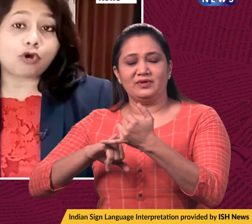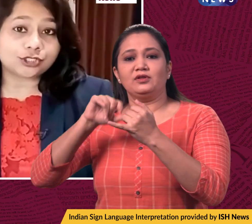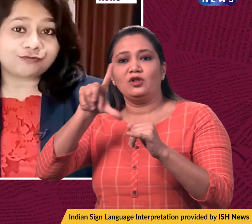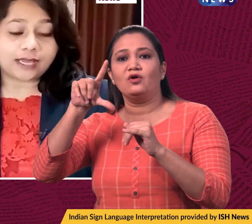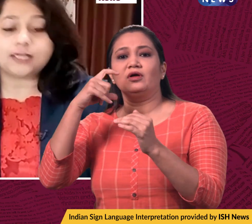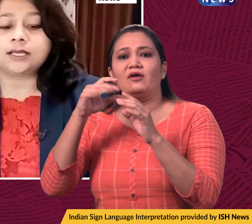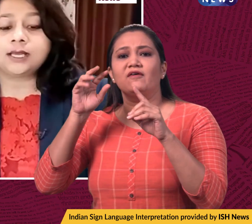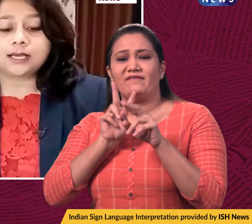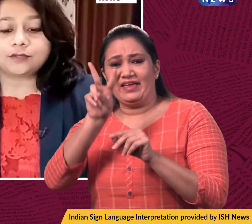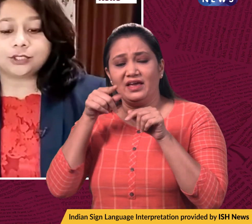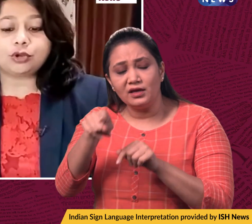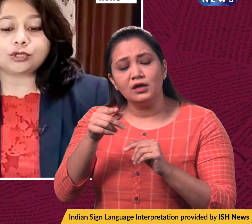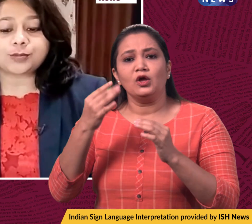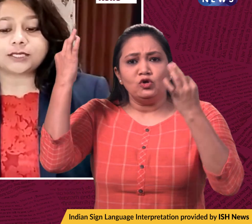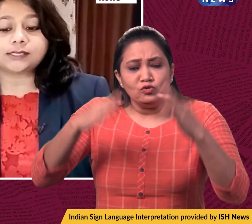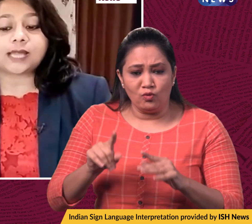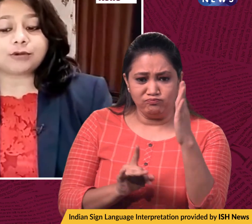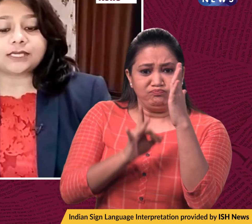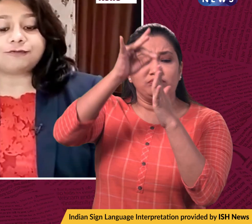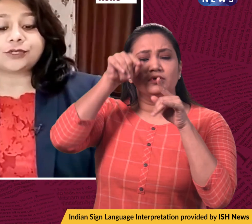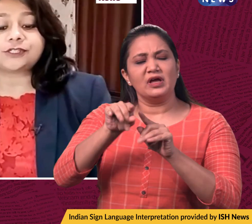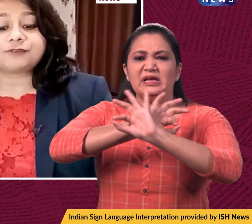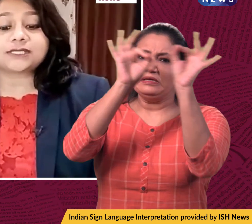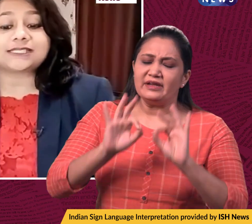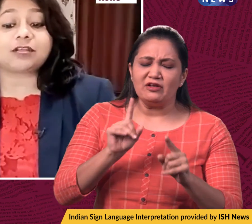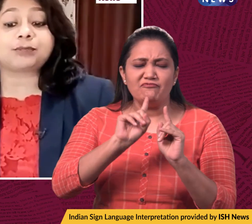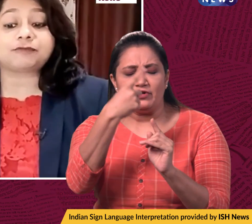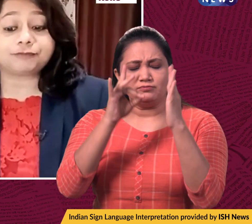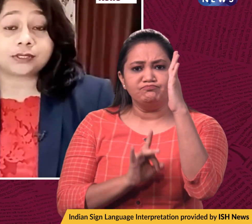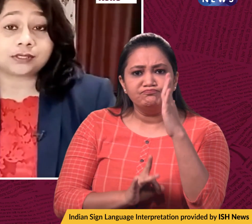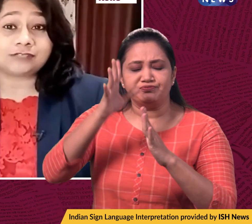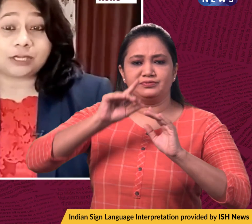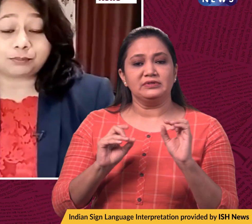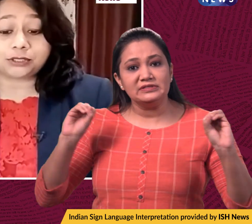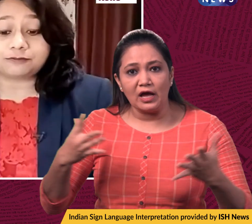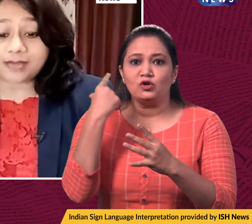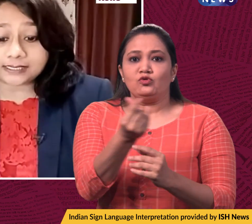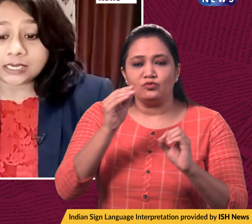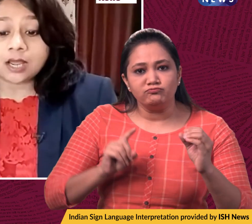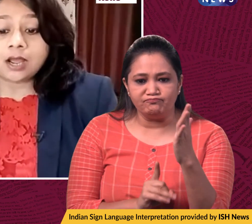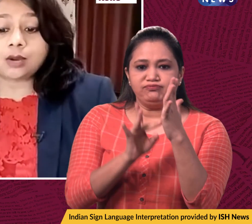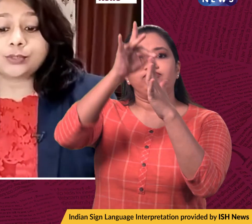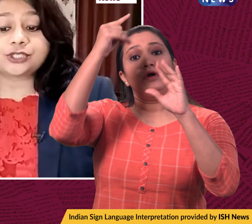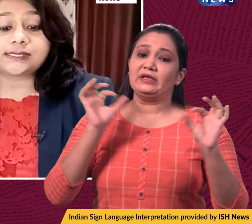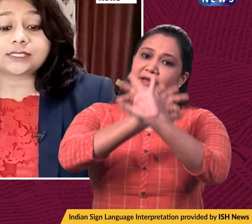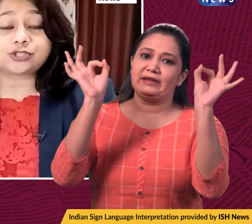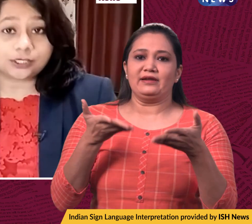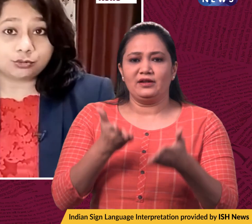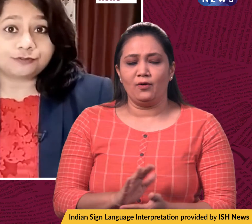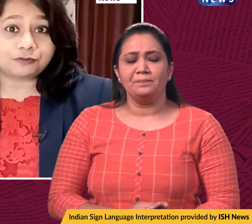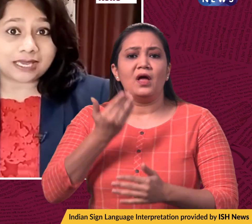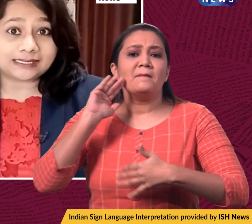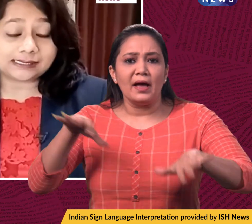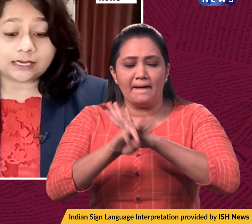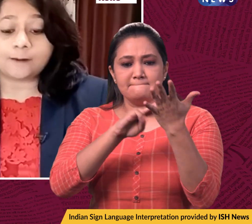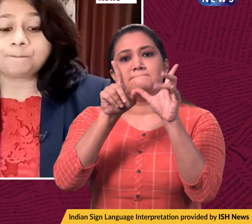satellite launch vehicle. Now, the new launch vehicle is now ready for its first developmental flight, which is